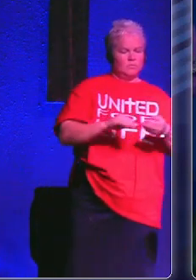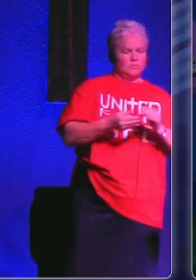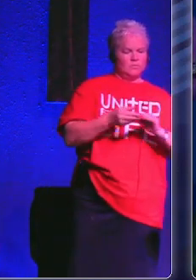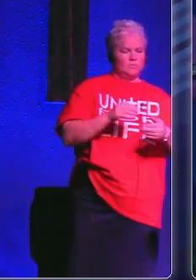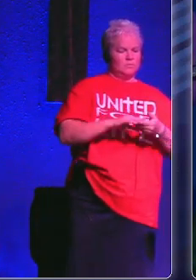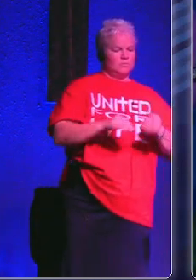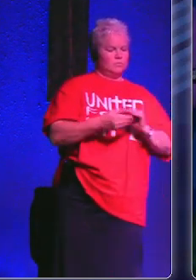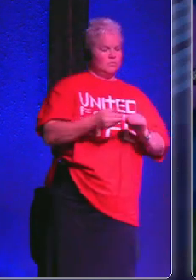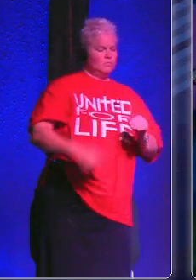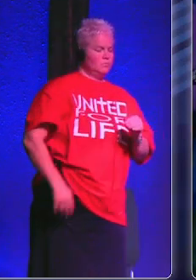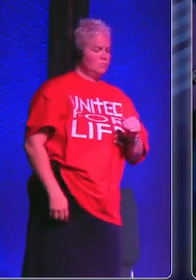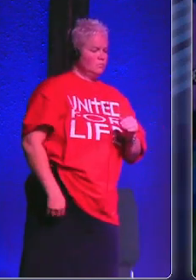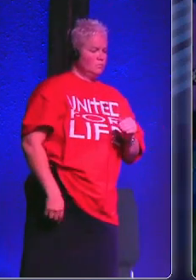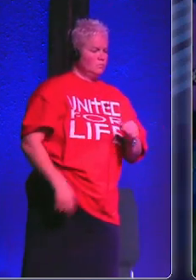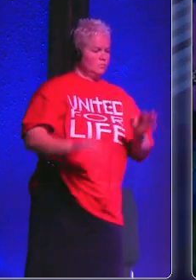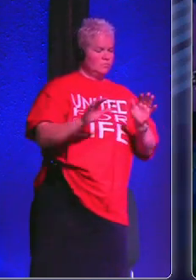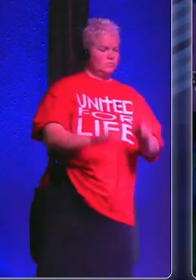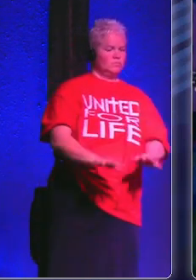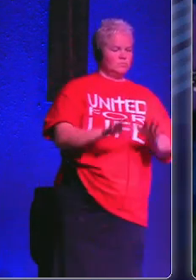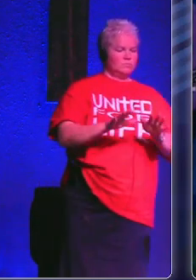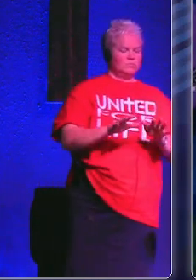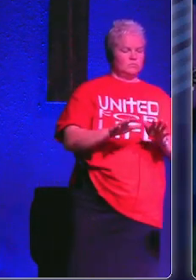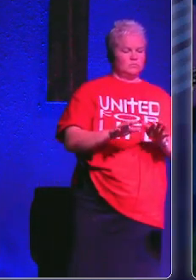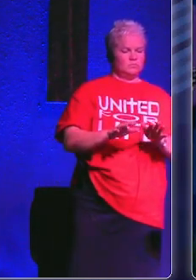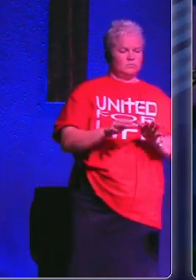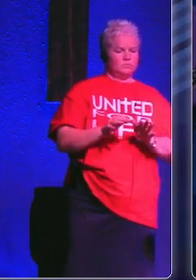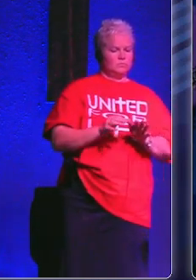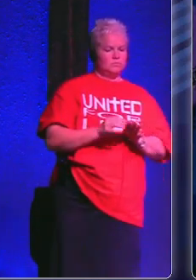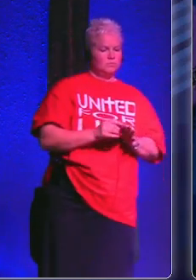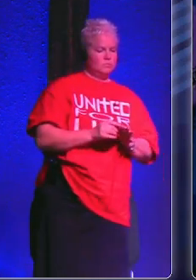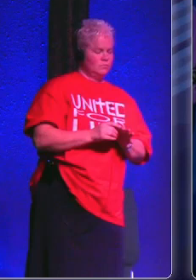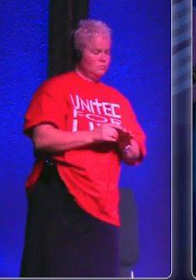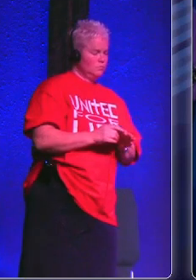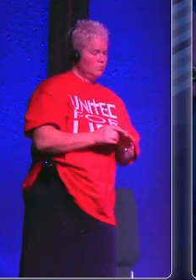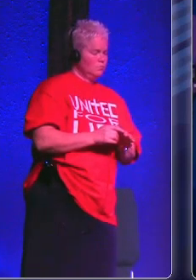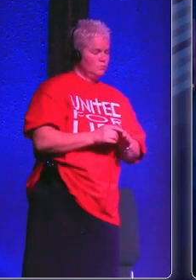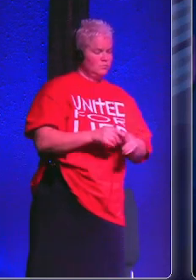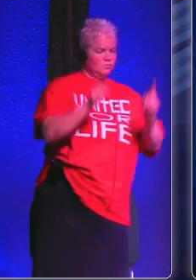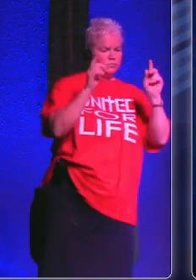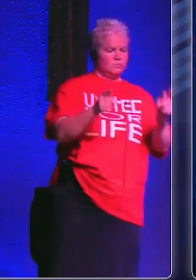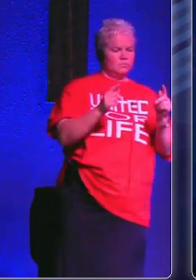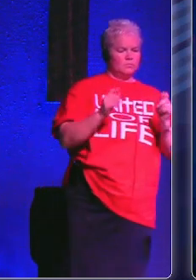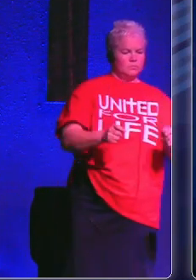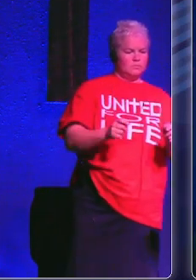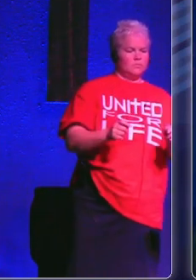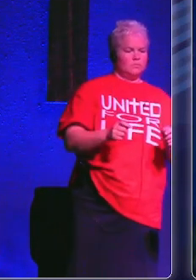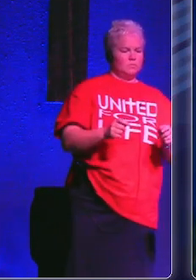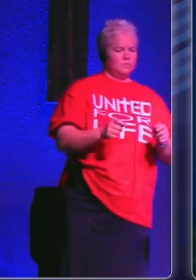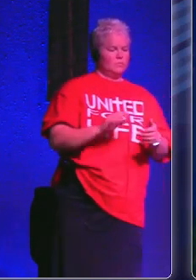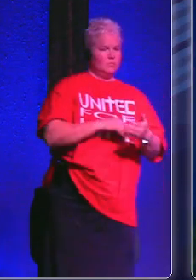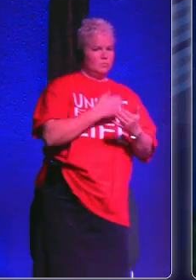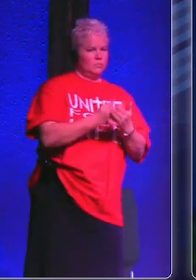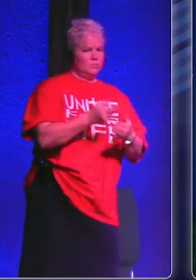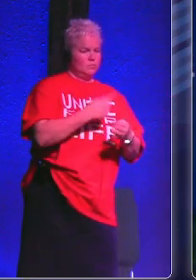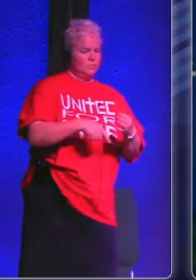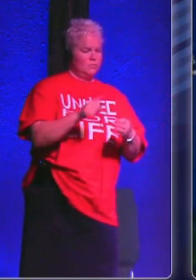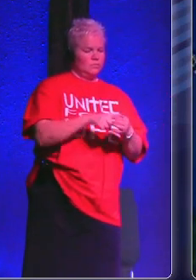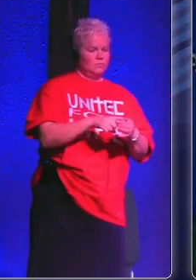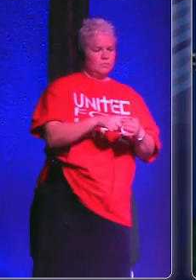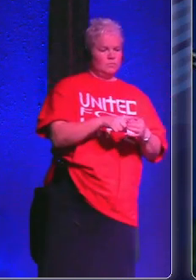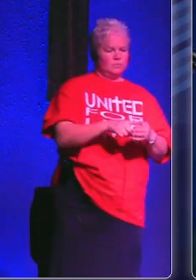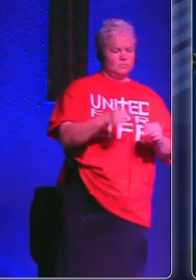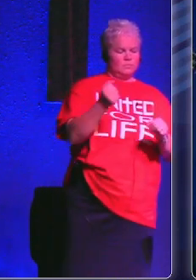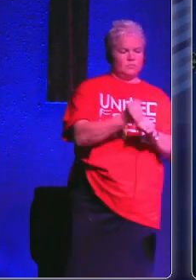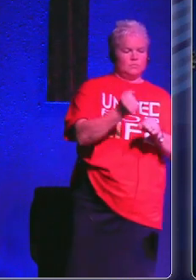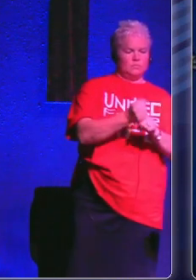you forgave us, pressing on toward the goal. Jesus, it's all about you. And you make